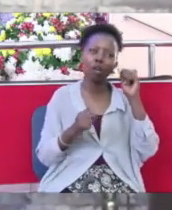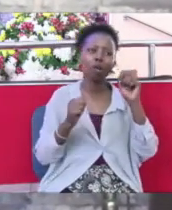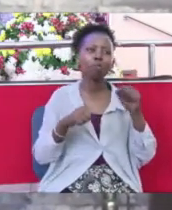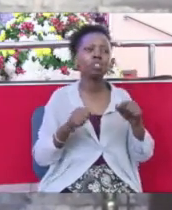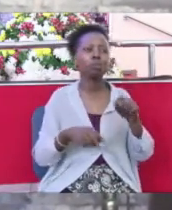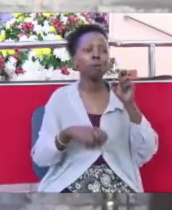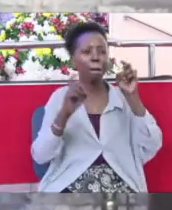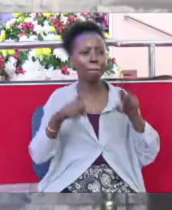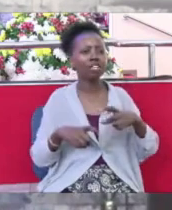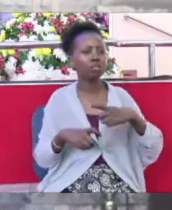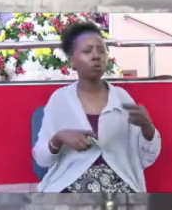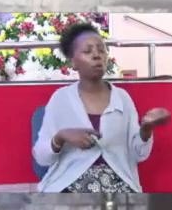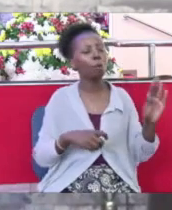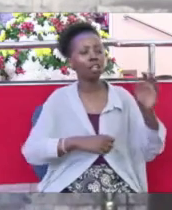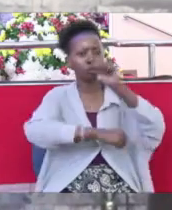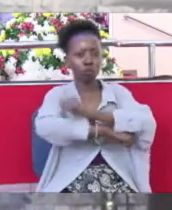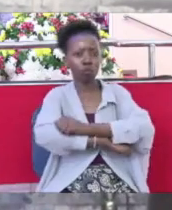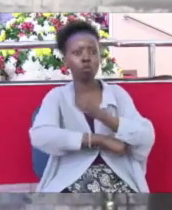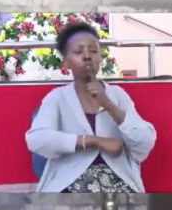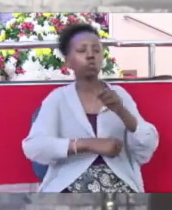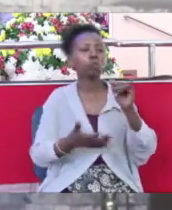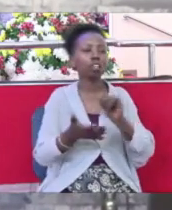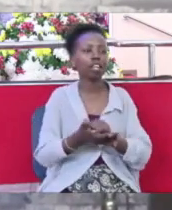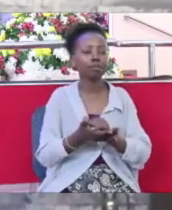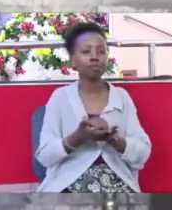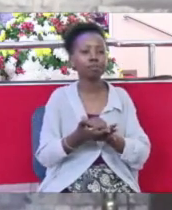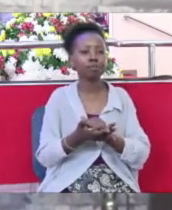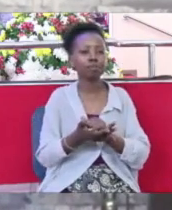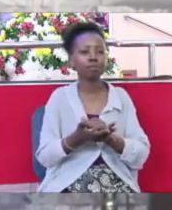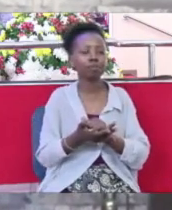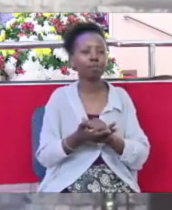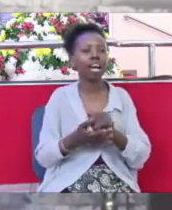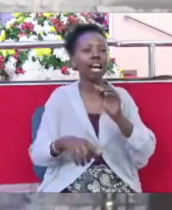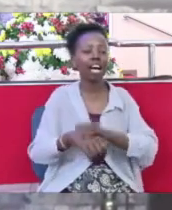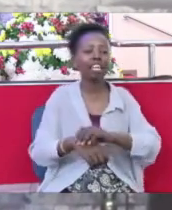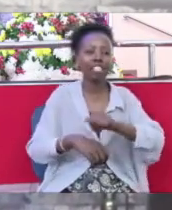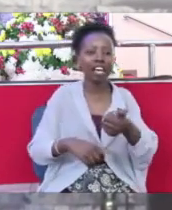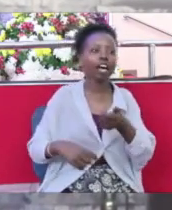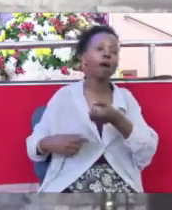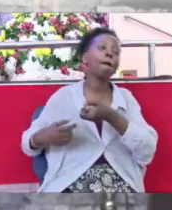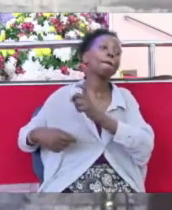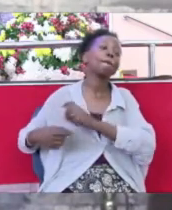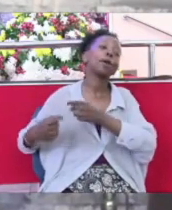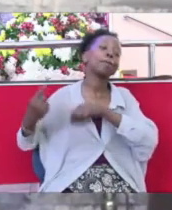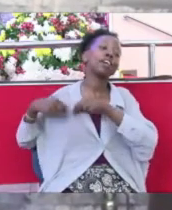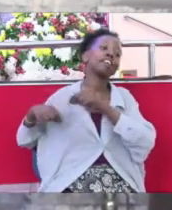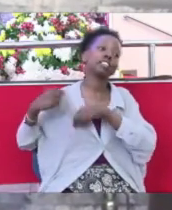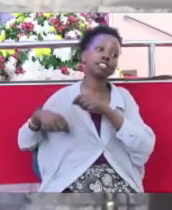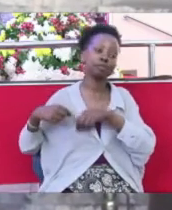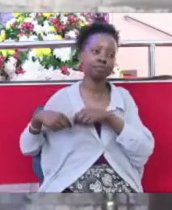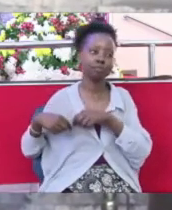sasa nitaweza kurudi shuleni. So that now I could be able to go to get the next increment. Ili niweze kupata the next promotion. Niweze